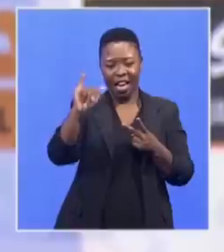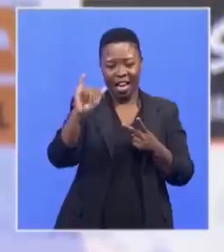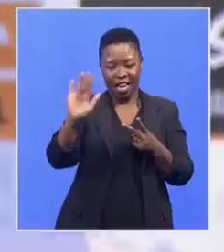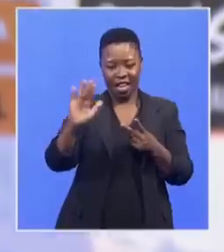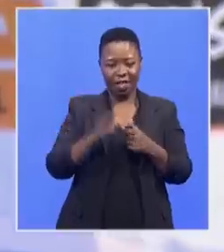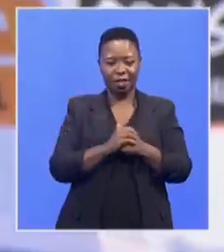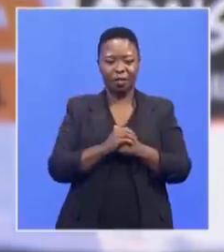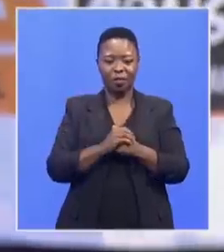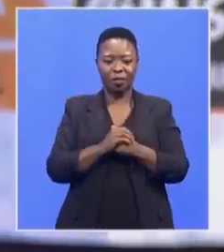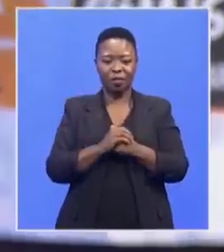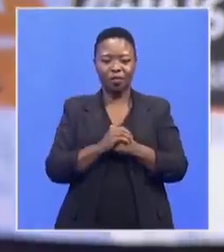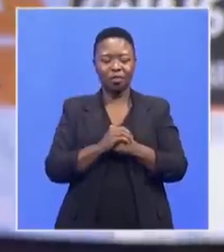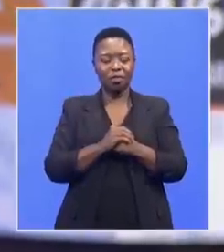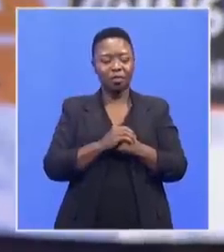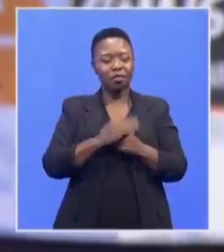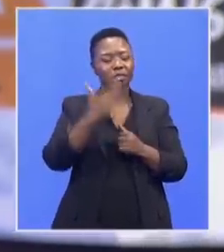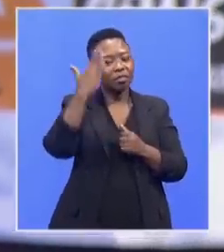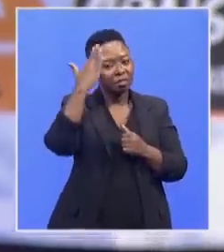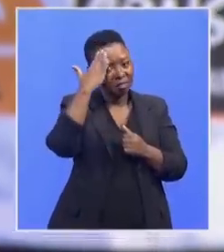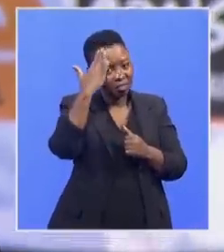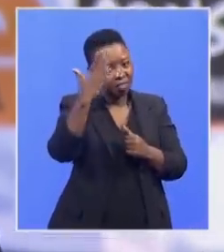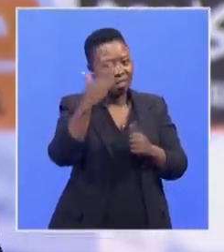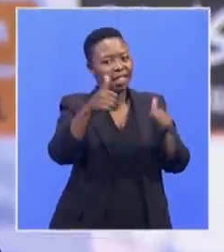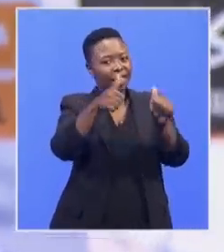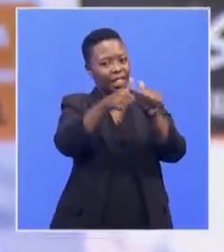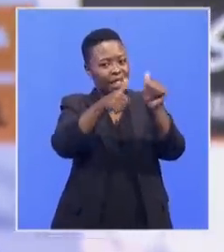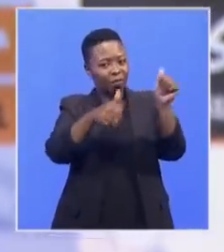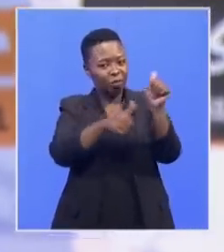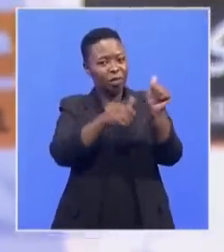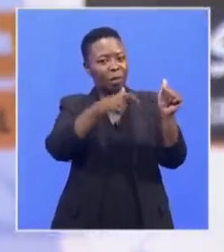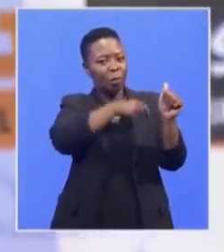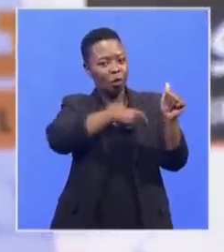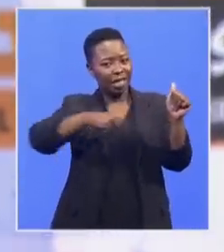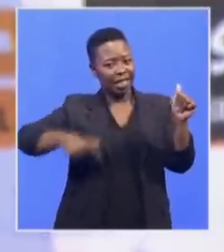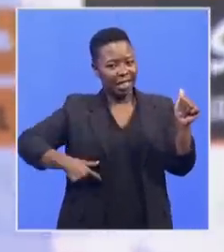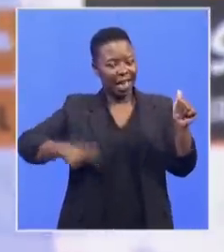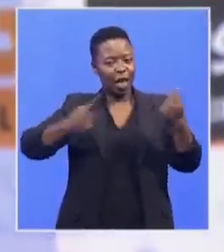Ke dumedise Deputy President wa rona